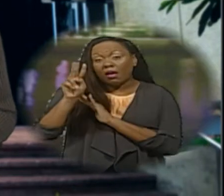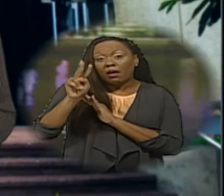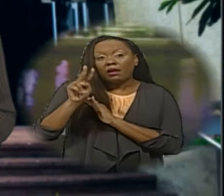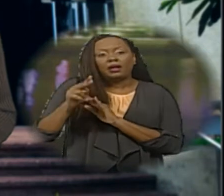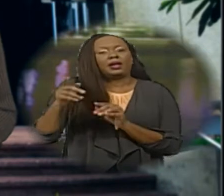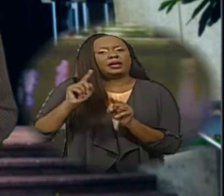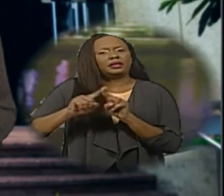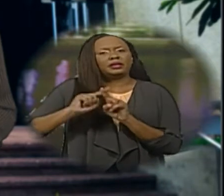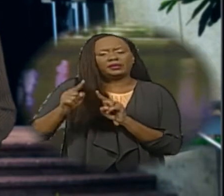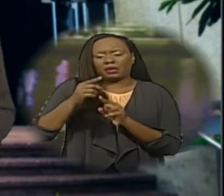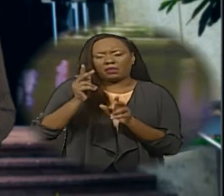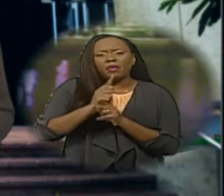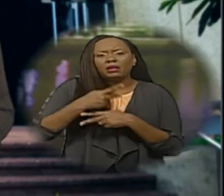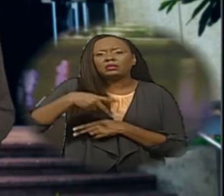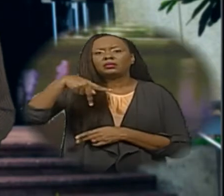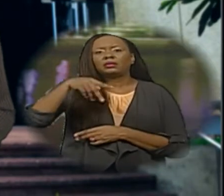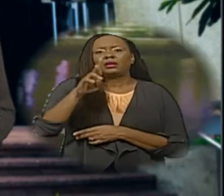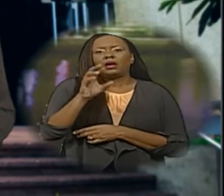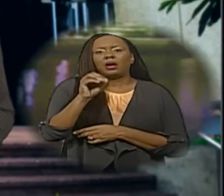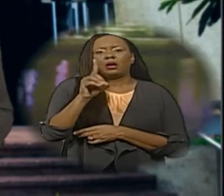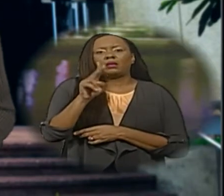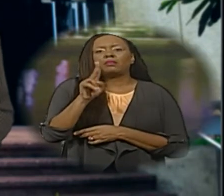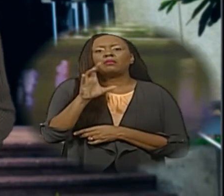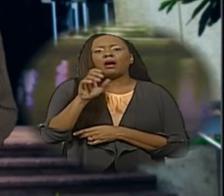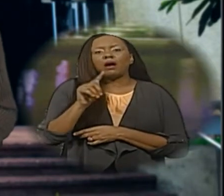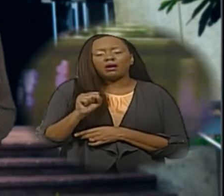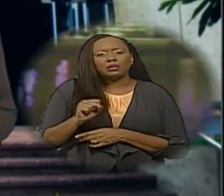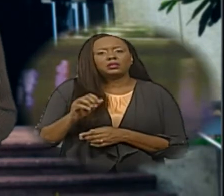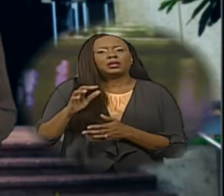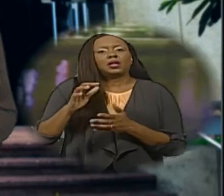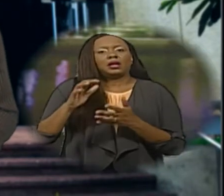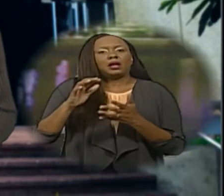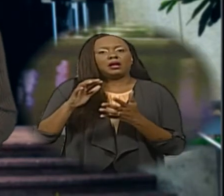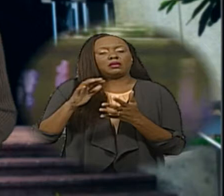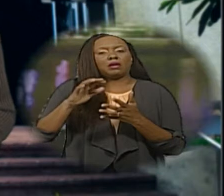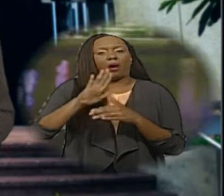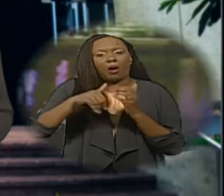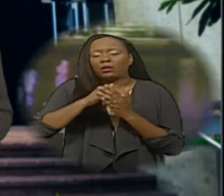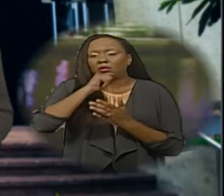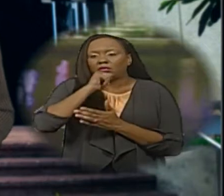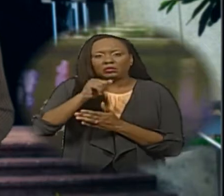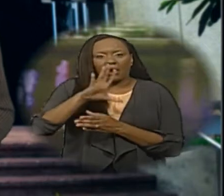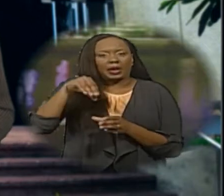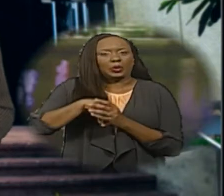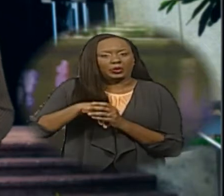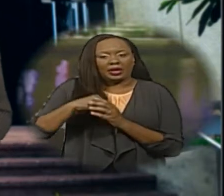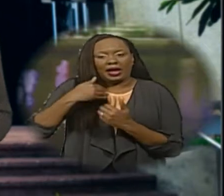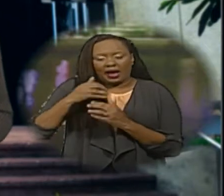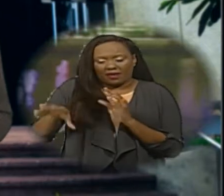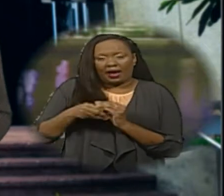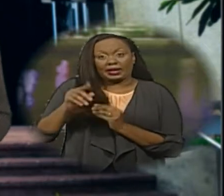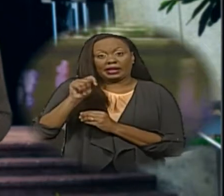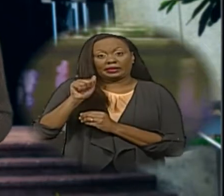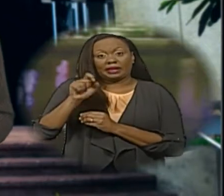affected by the NSRL, by including the items in the VAT-free basket of goods, that would have been partially responsible for the reduced revenue from the tax. As